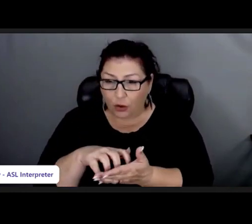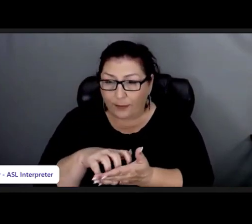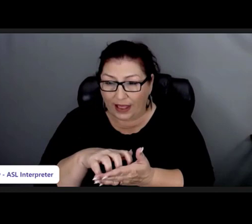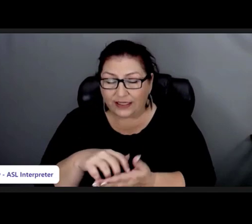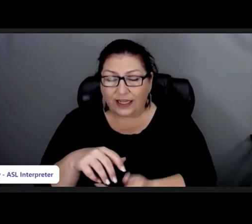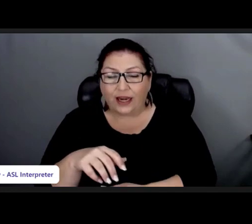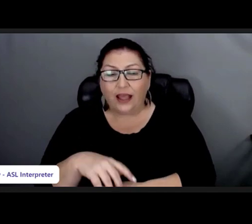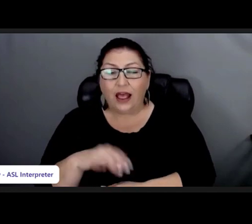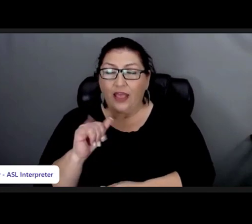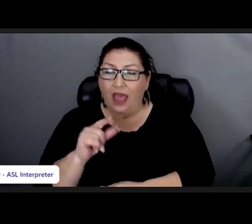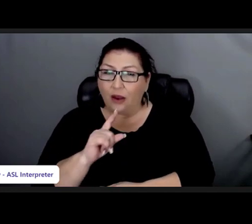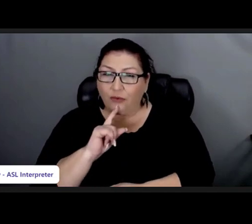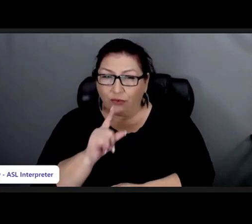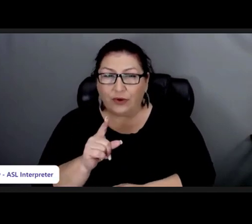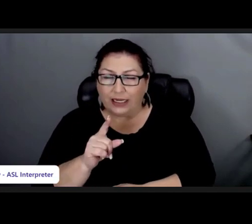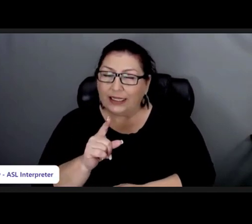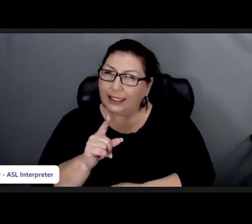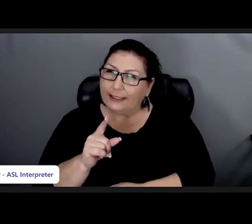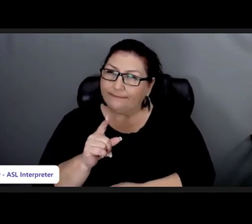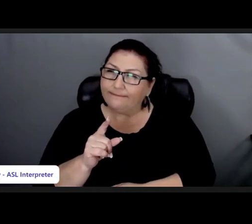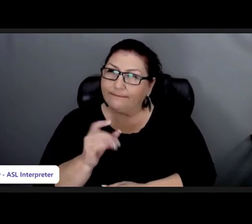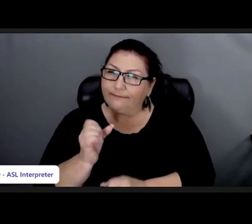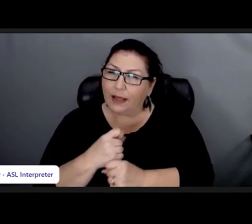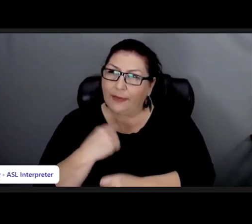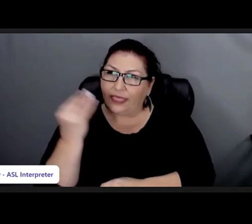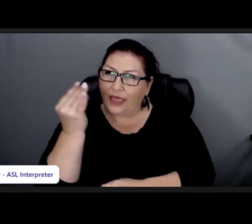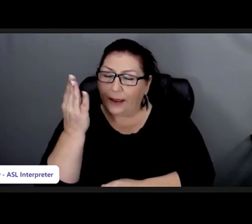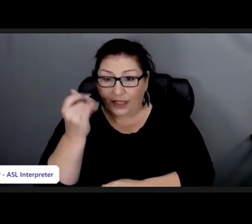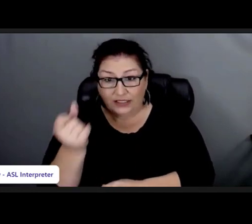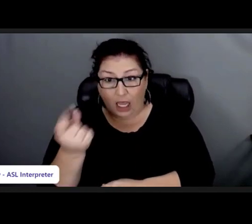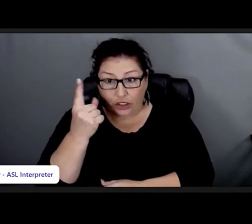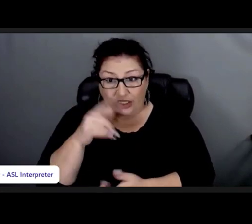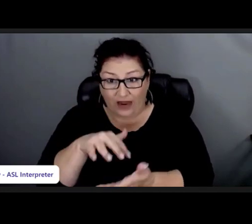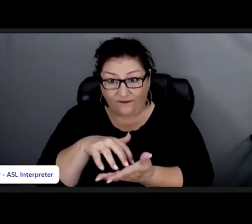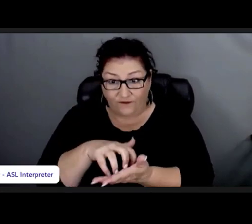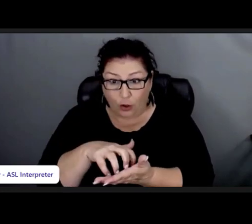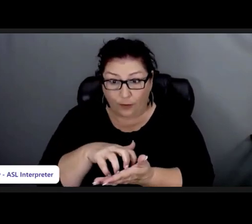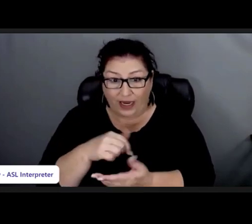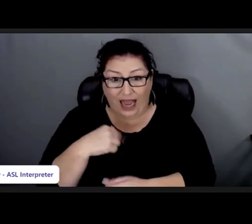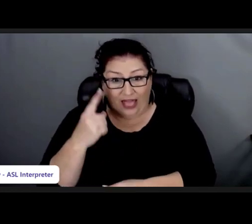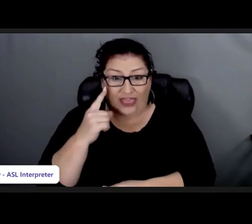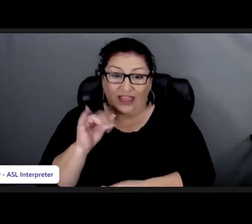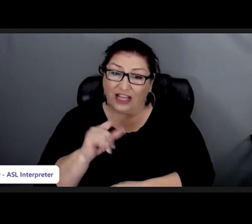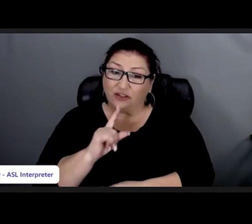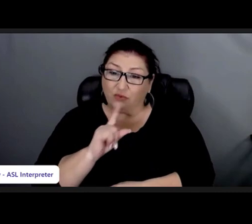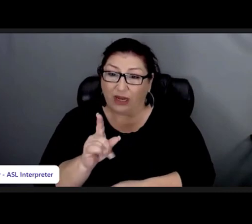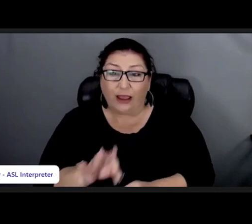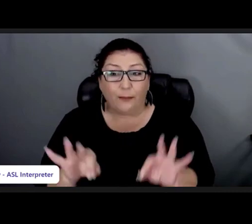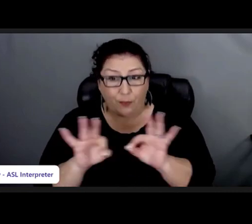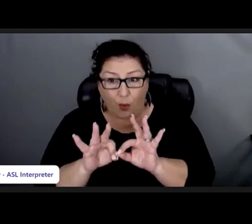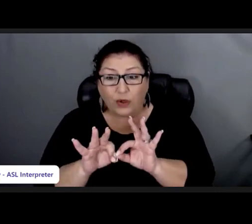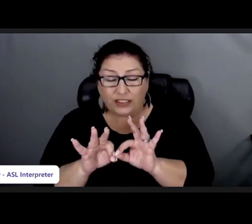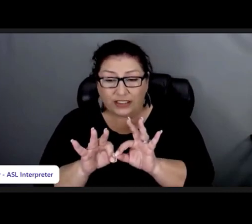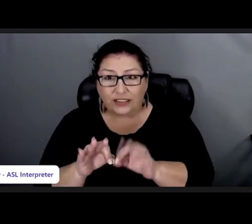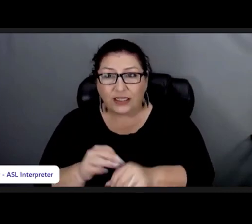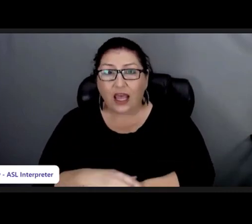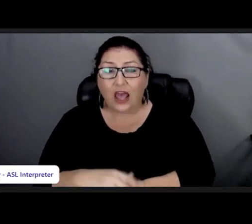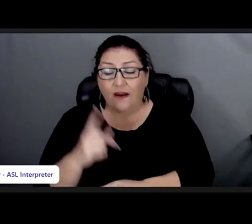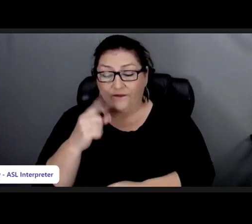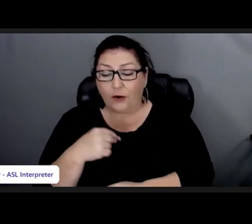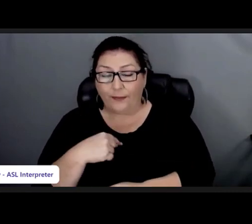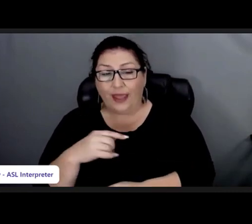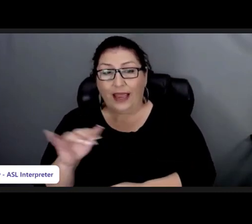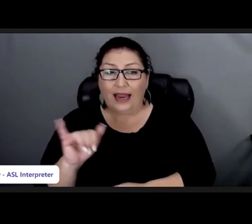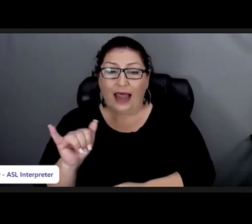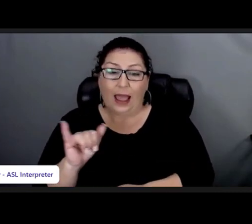that really resonated with me, because understanding vulnerability, I think, is actually so important. And that, for me, linked back